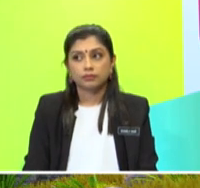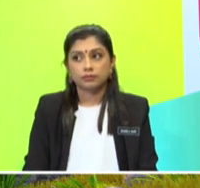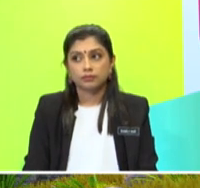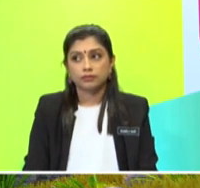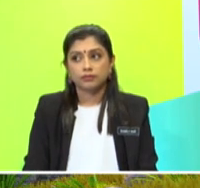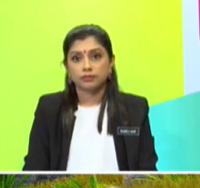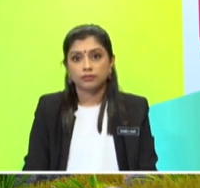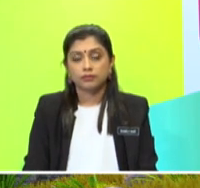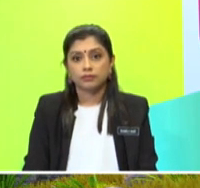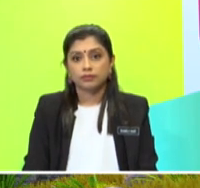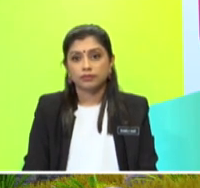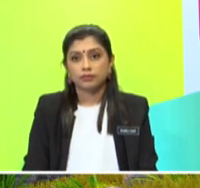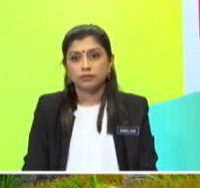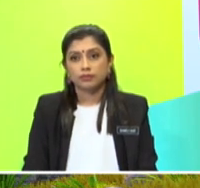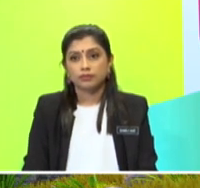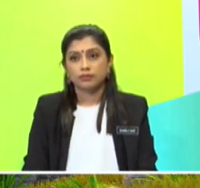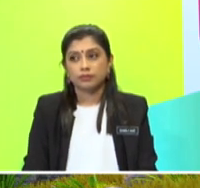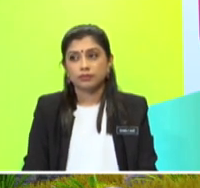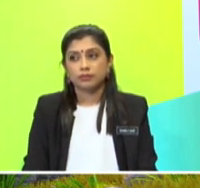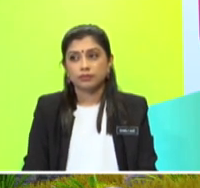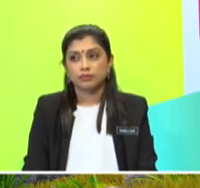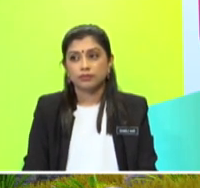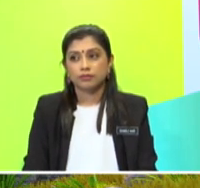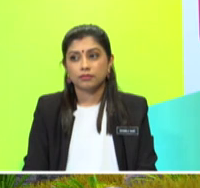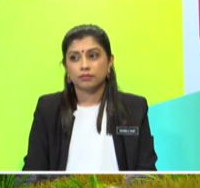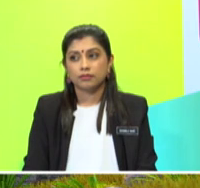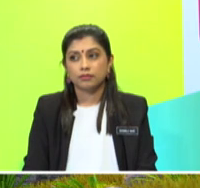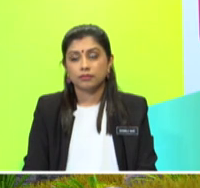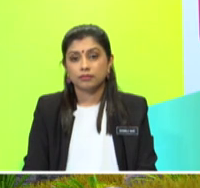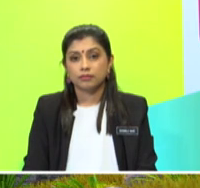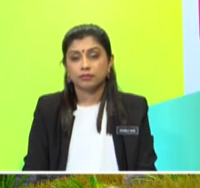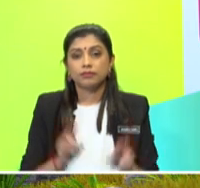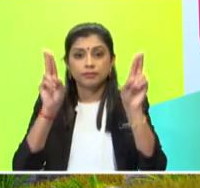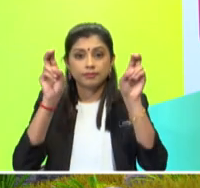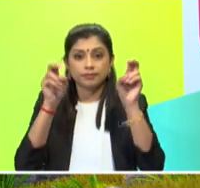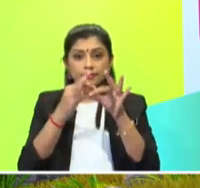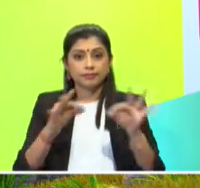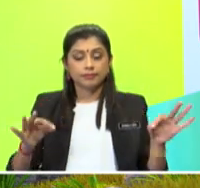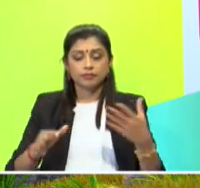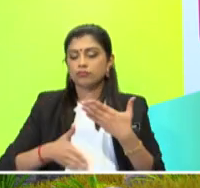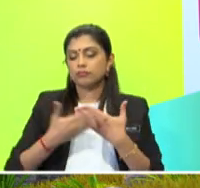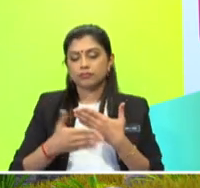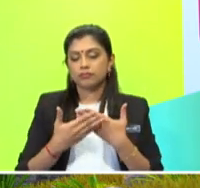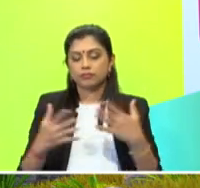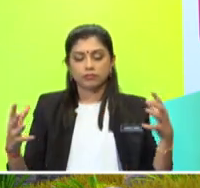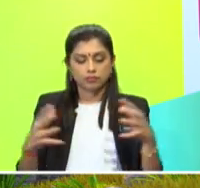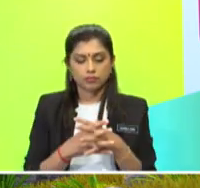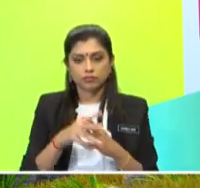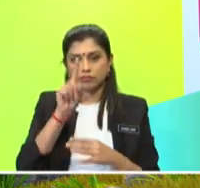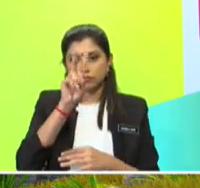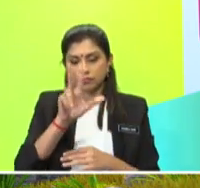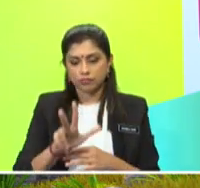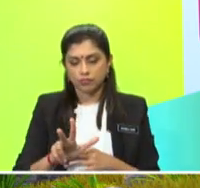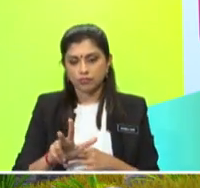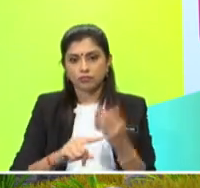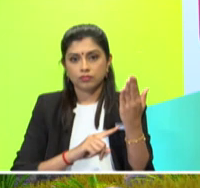sentence. You know why? This is the easiest. Okay. Because you just need to combine 1, 2, 3. So your 1 minute starts now,